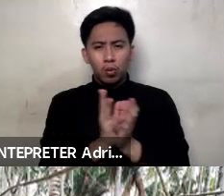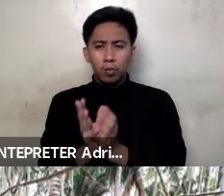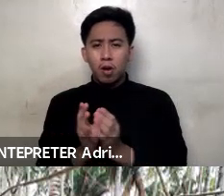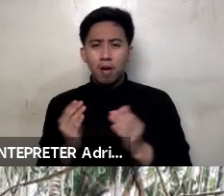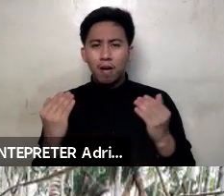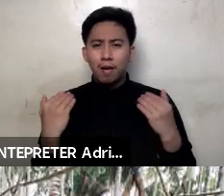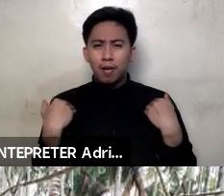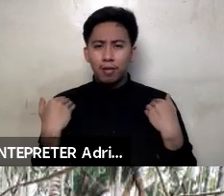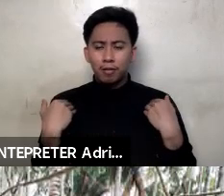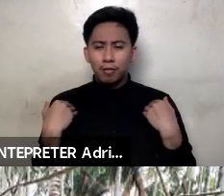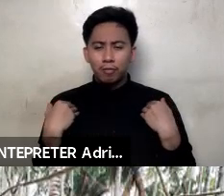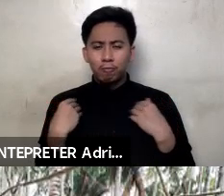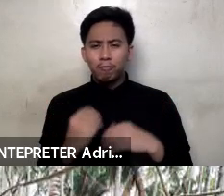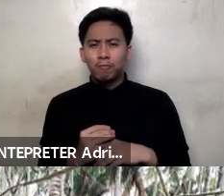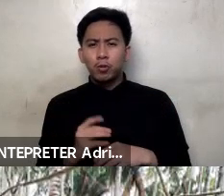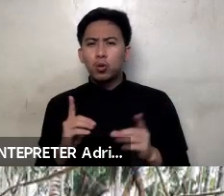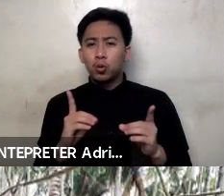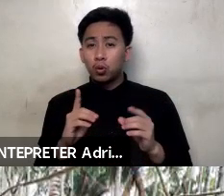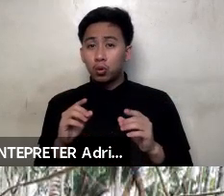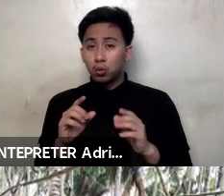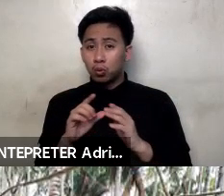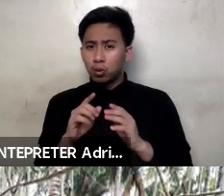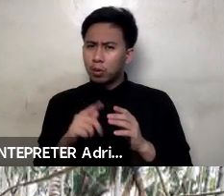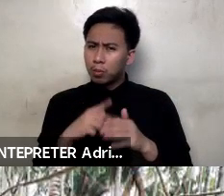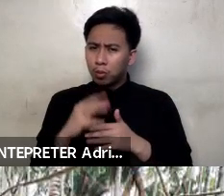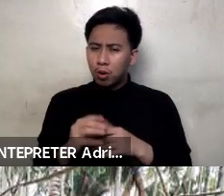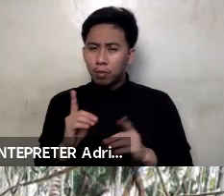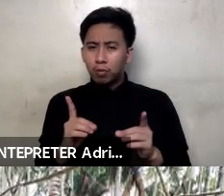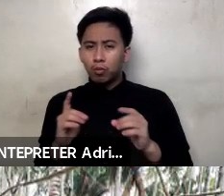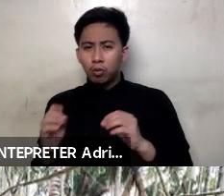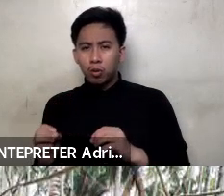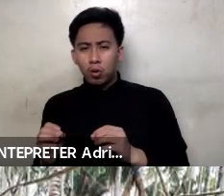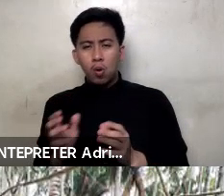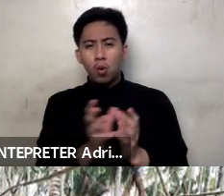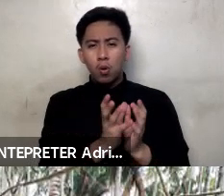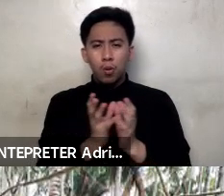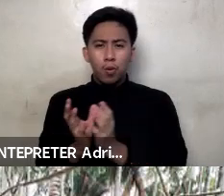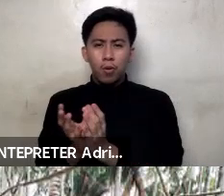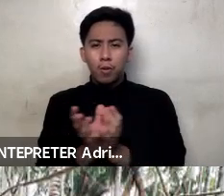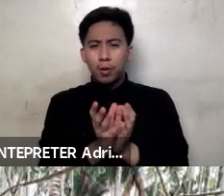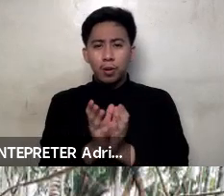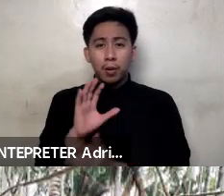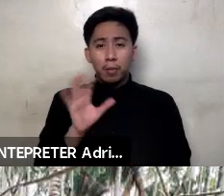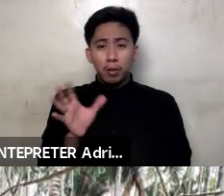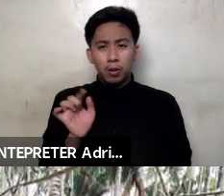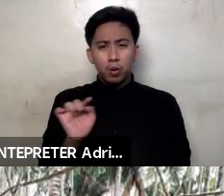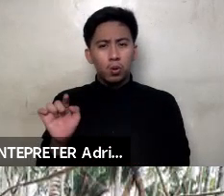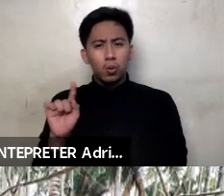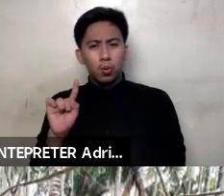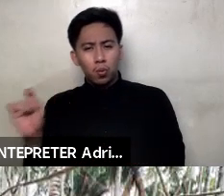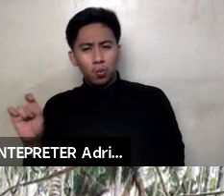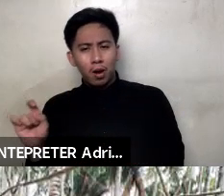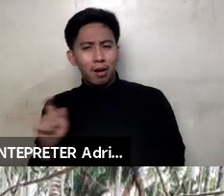as implementing, most EGBU communities are composed of 50 to 100